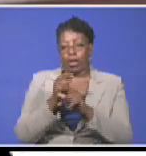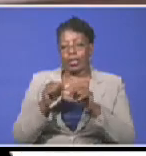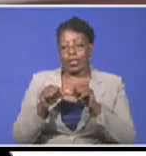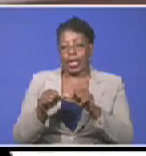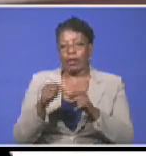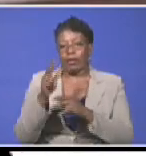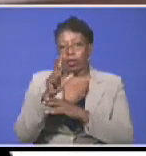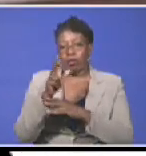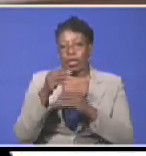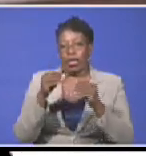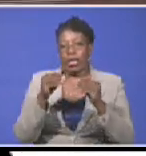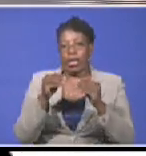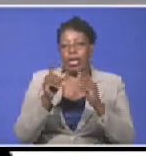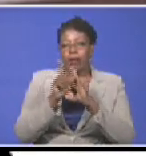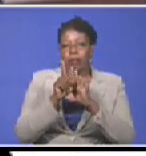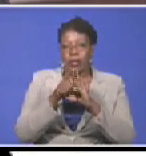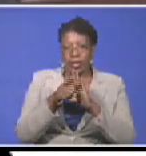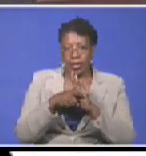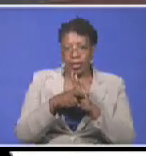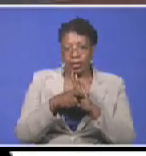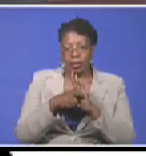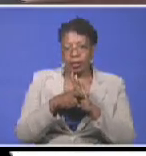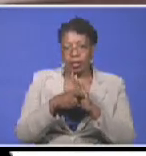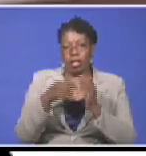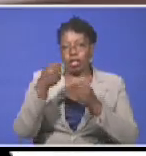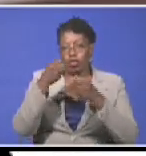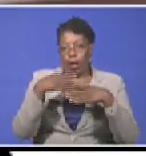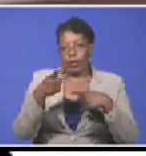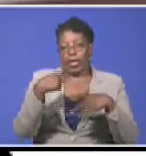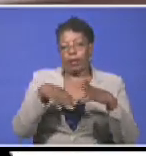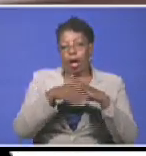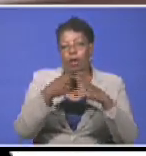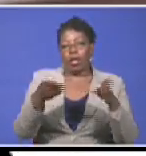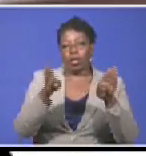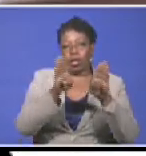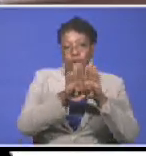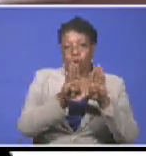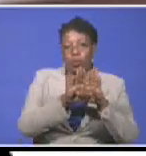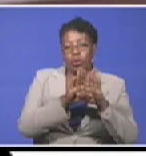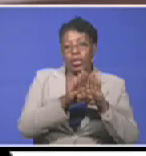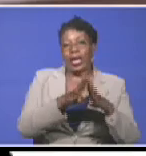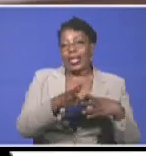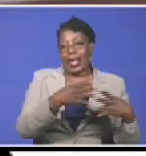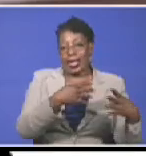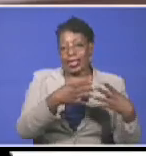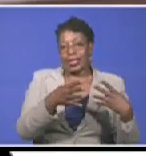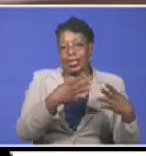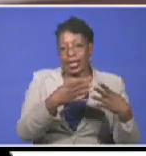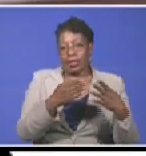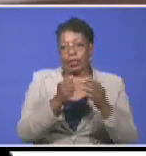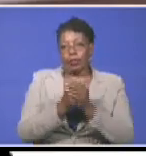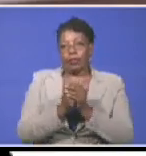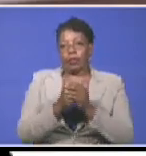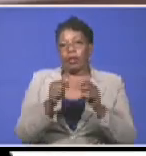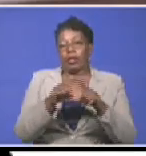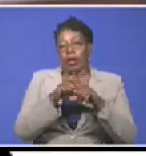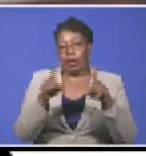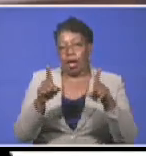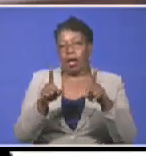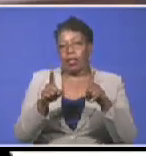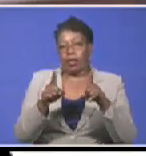vehicle then chained the gate and knocked out our camera. The police have been reviewing footage from various other